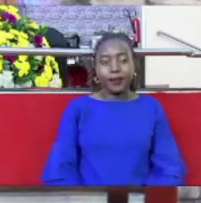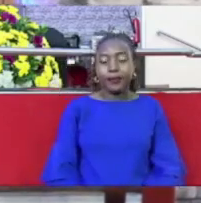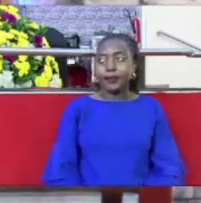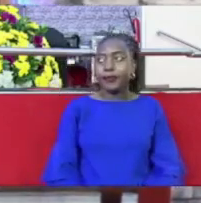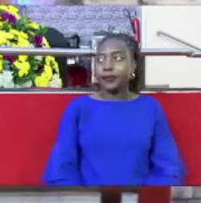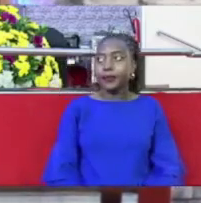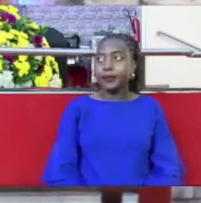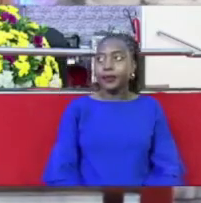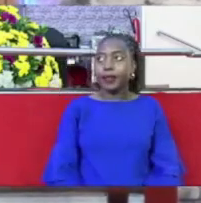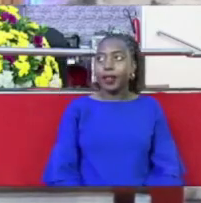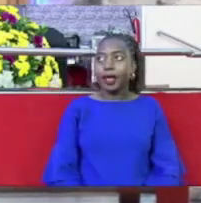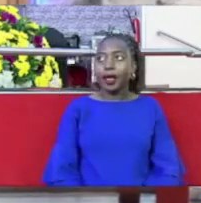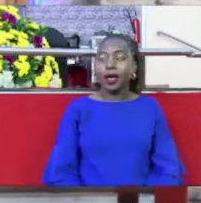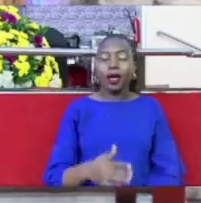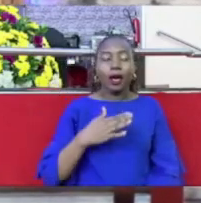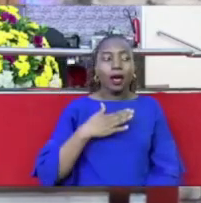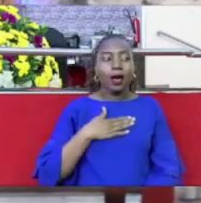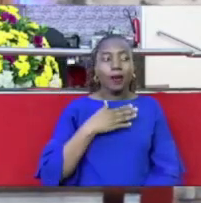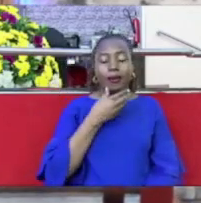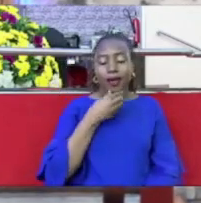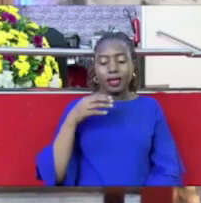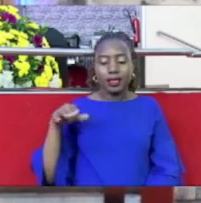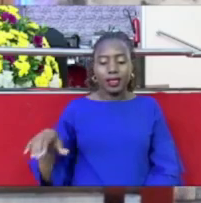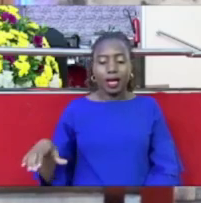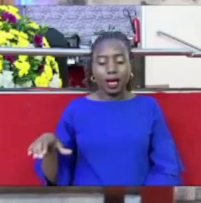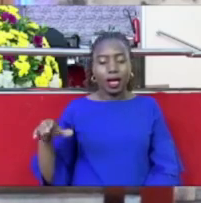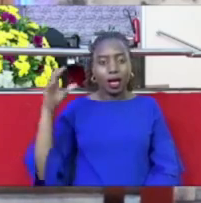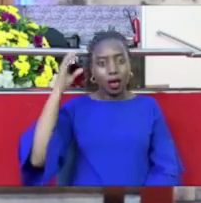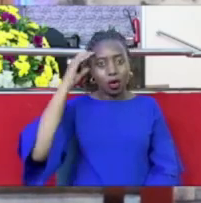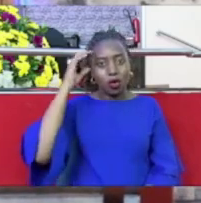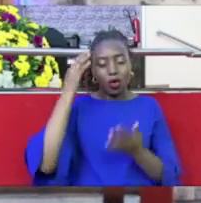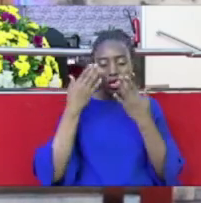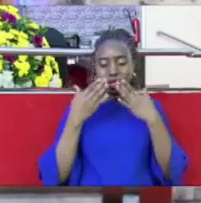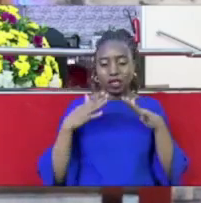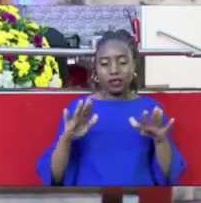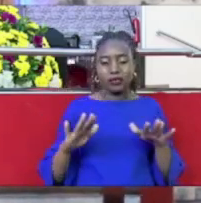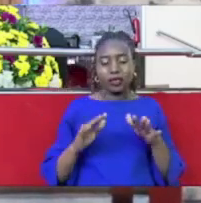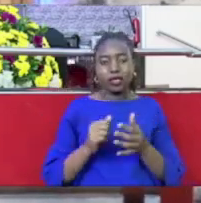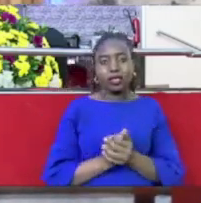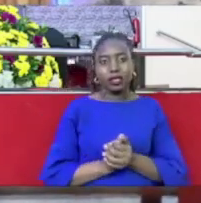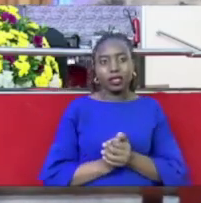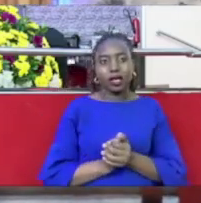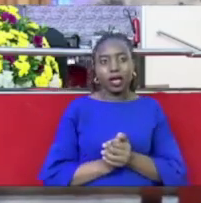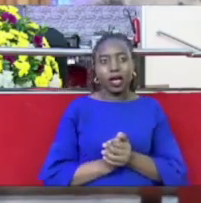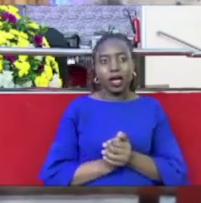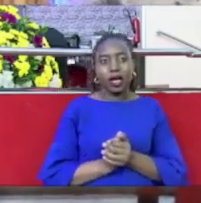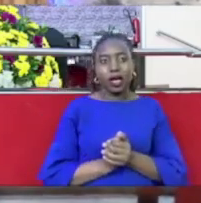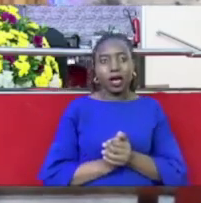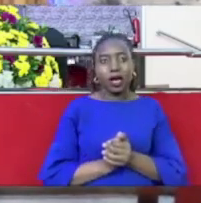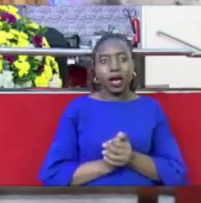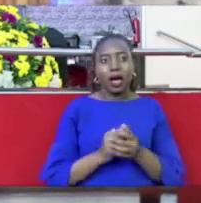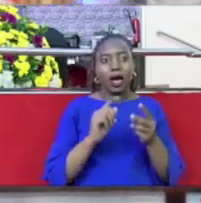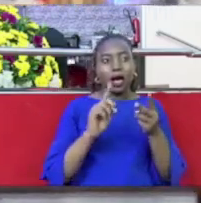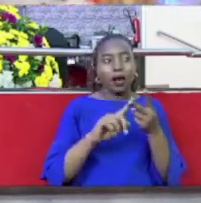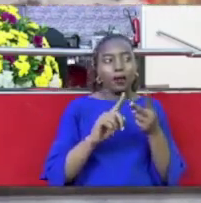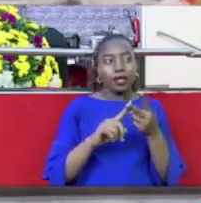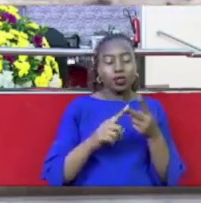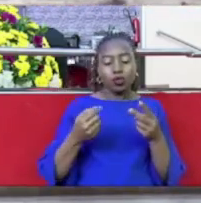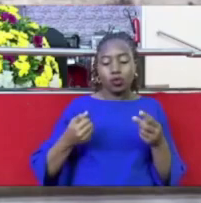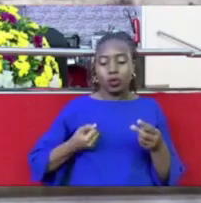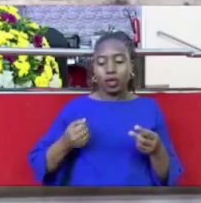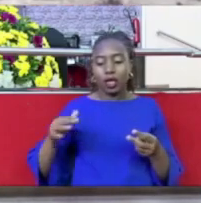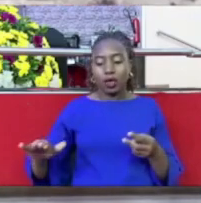wachanga. My son has just cleared college. Mwana wangu amemaliza chuo. And one and the other daughter is still going